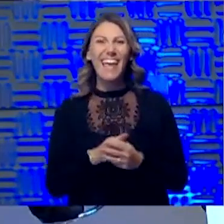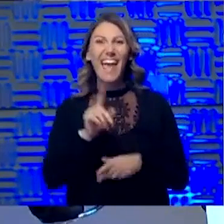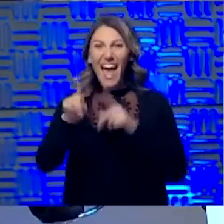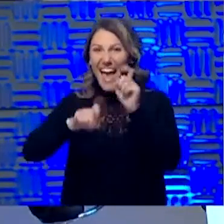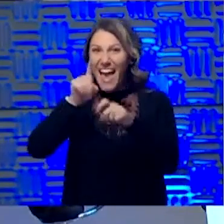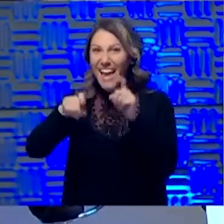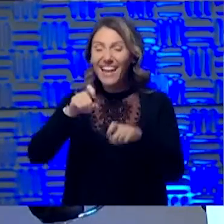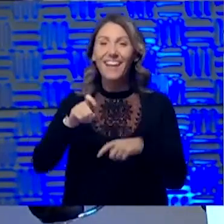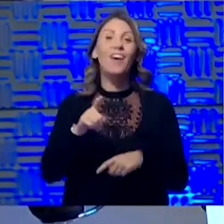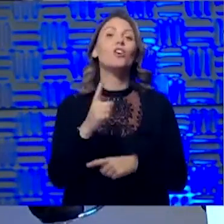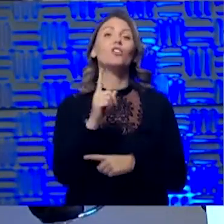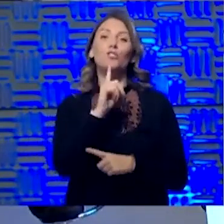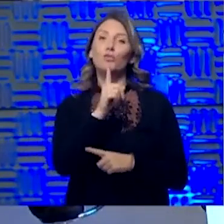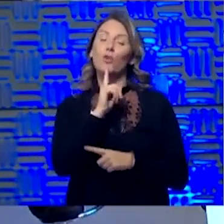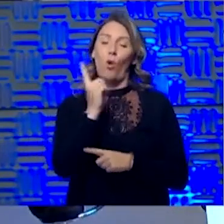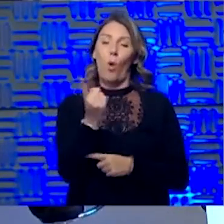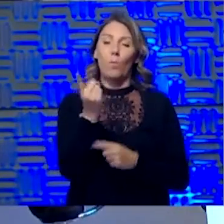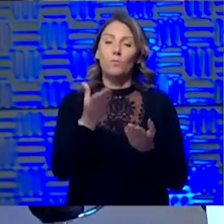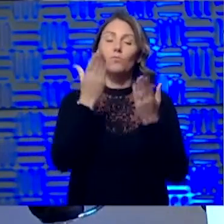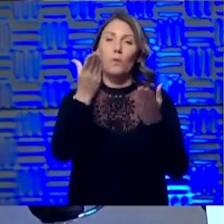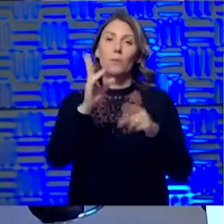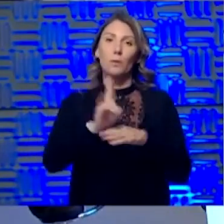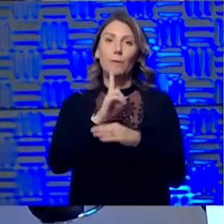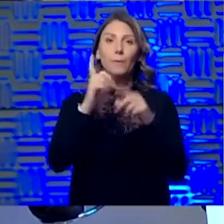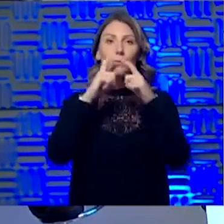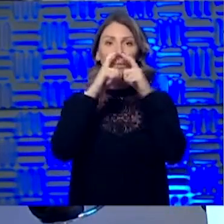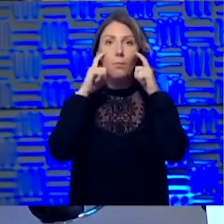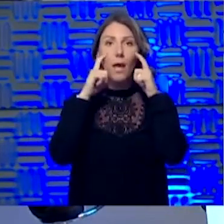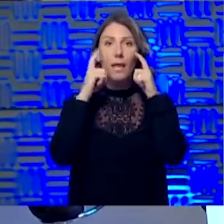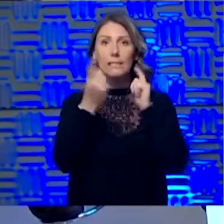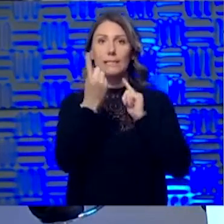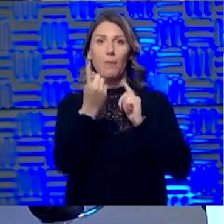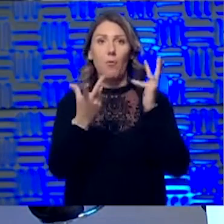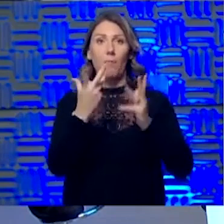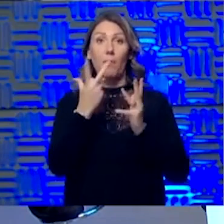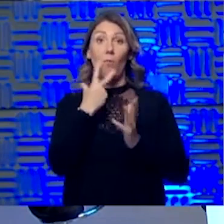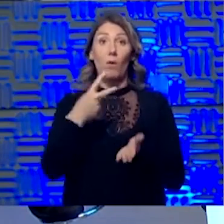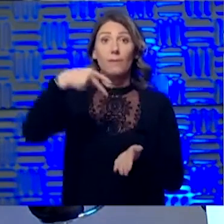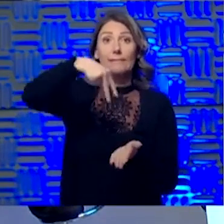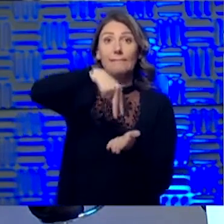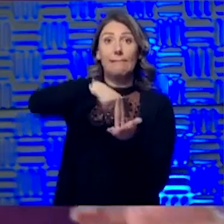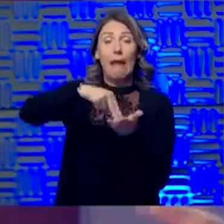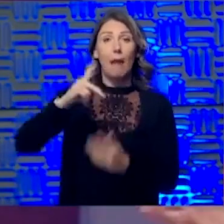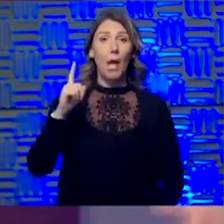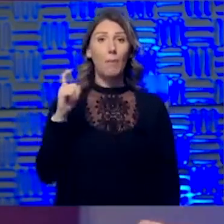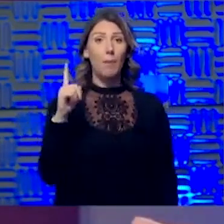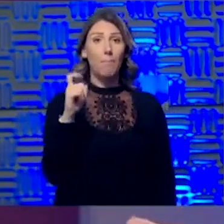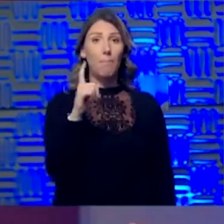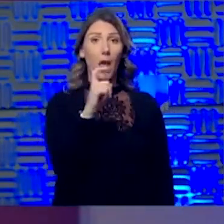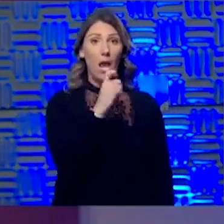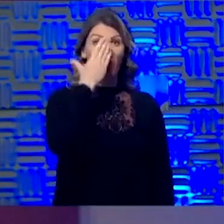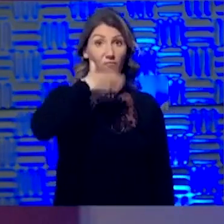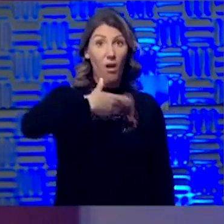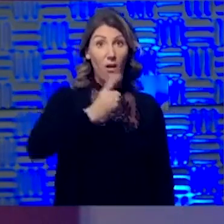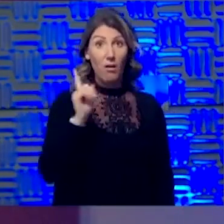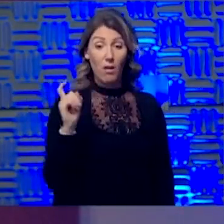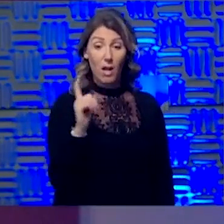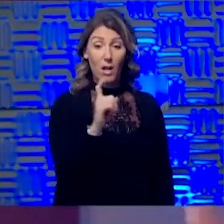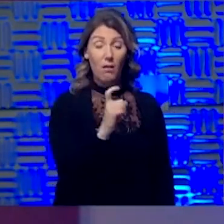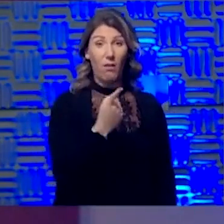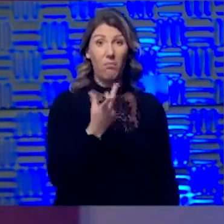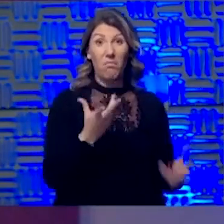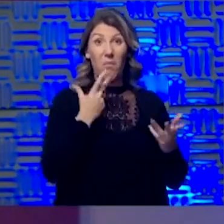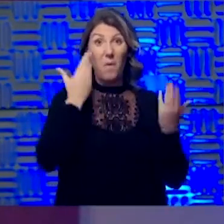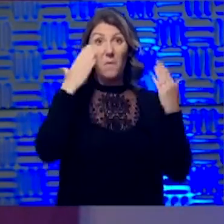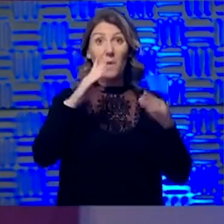gonna always recommend that you wear a mask because somebody may stand up and walk by you, or they may. I mean, you don't always know when you're going to cough or